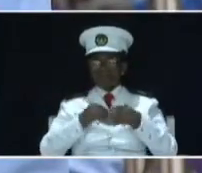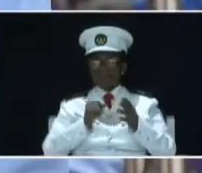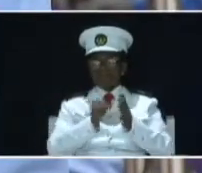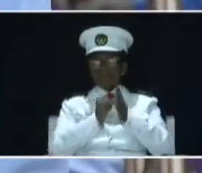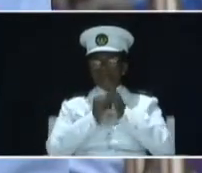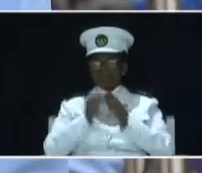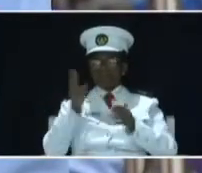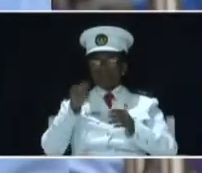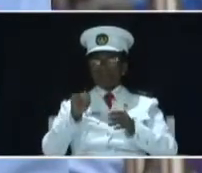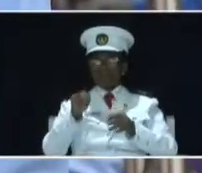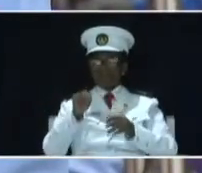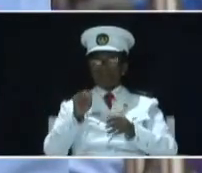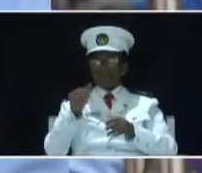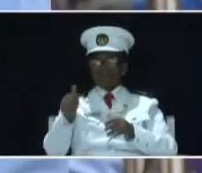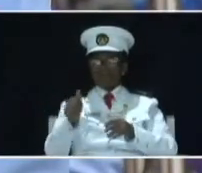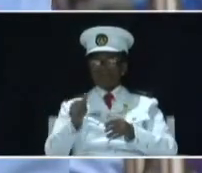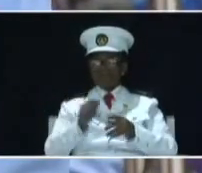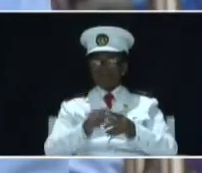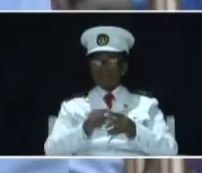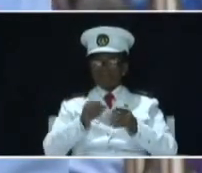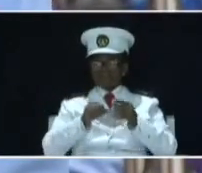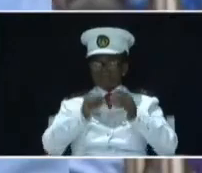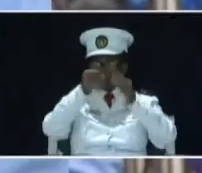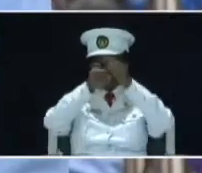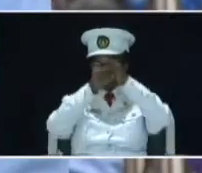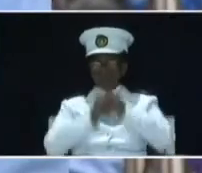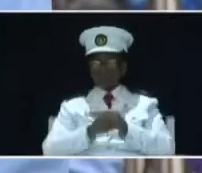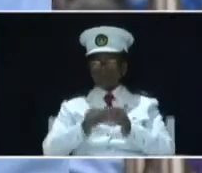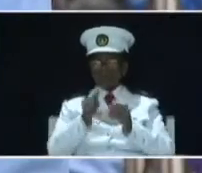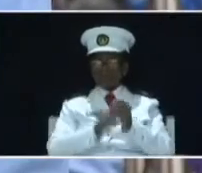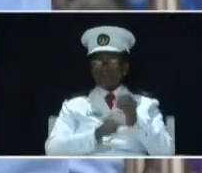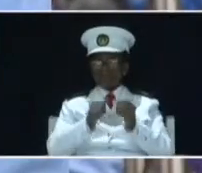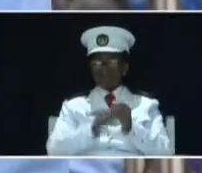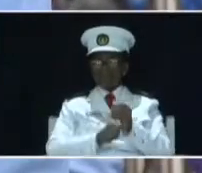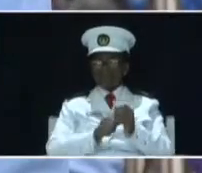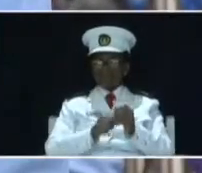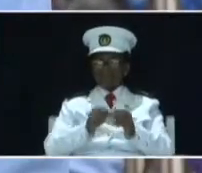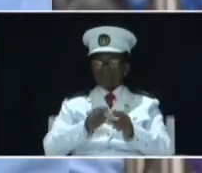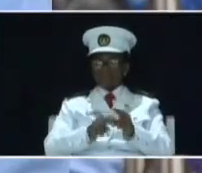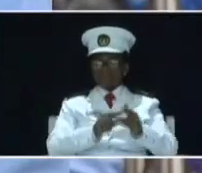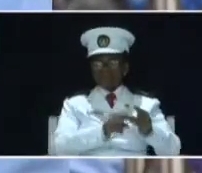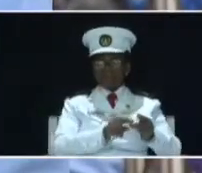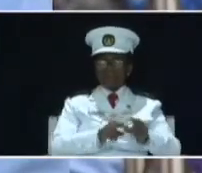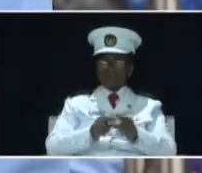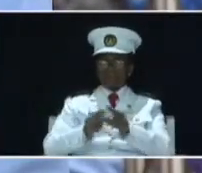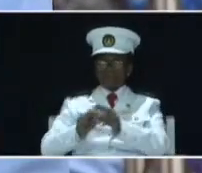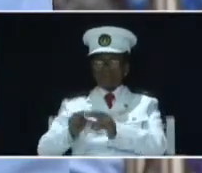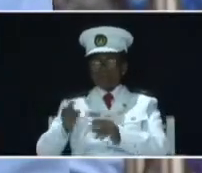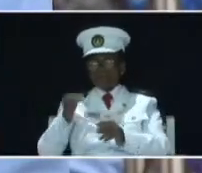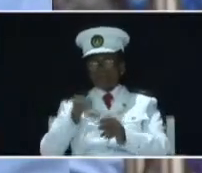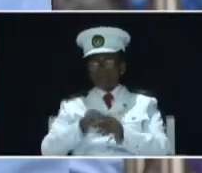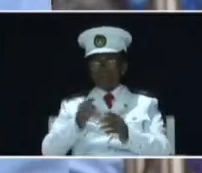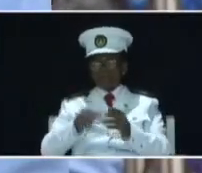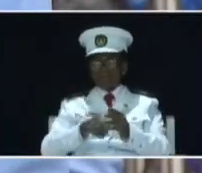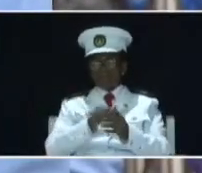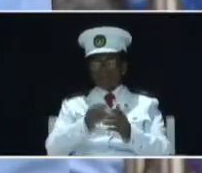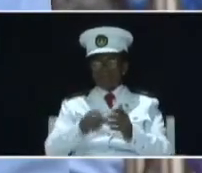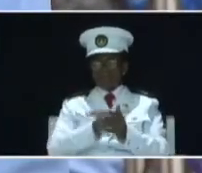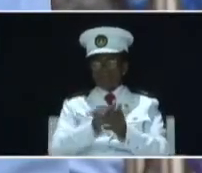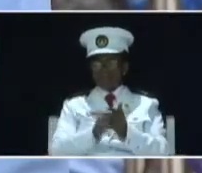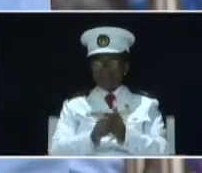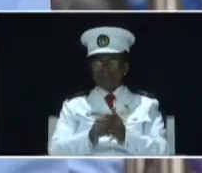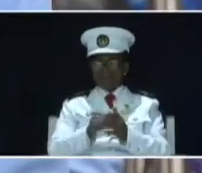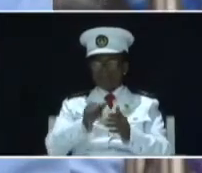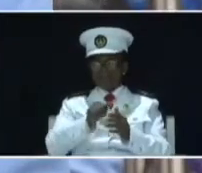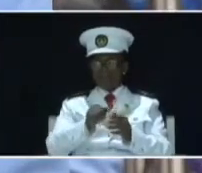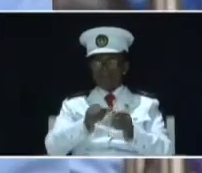to washing every chair in these auditoriums, the one here and the